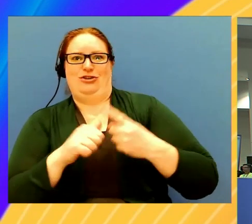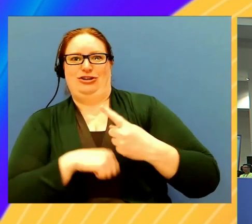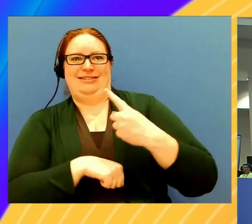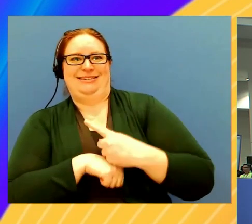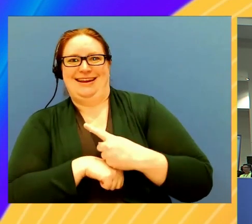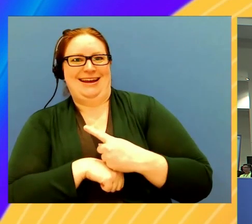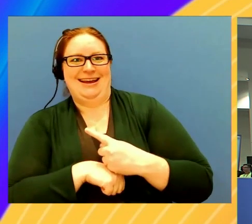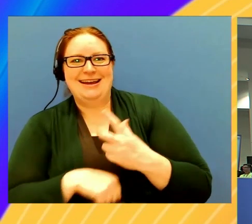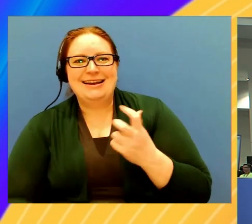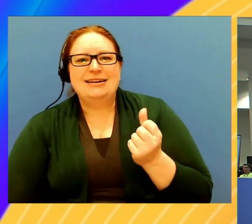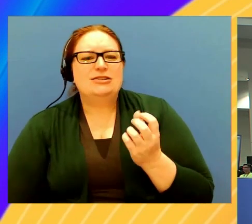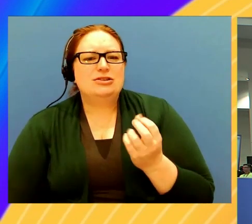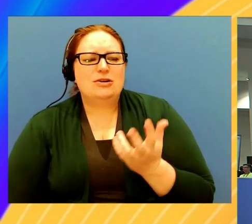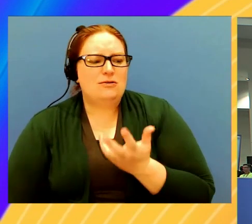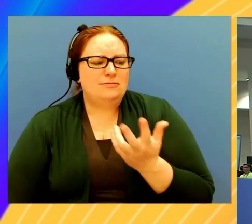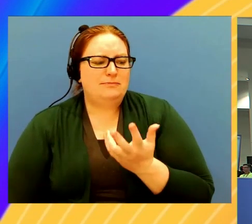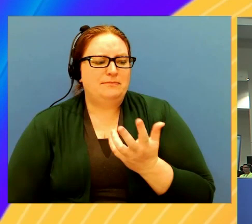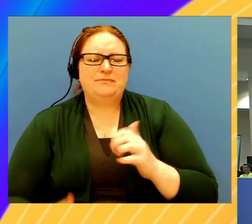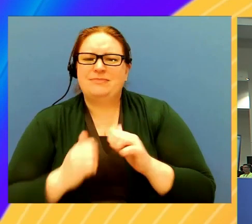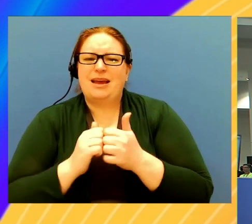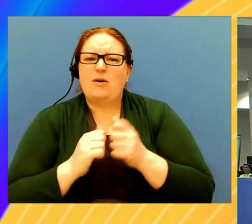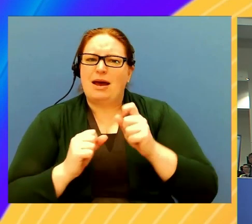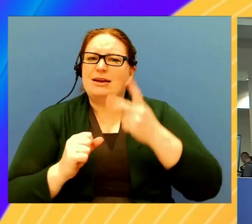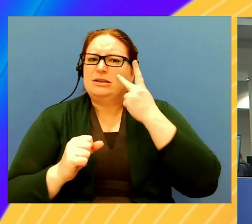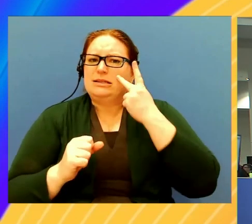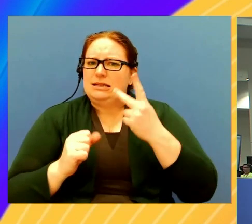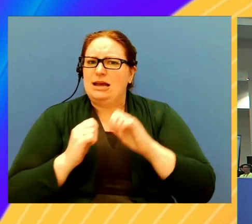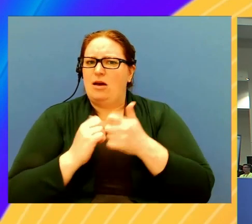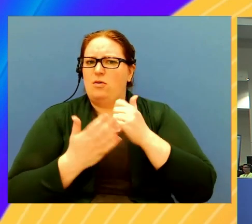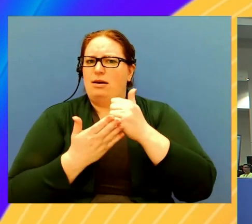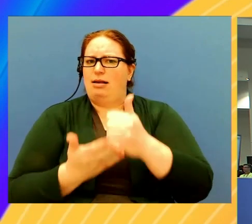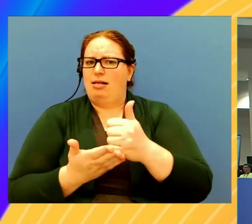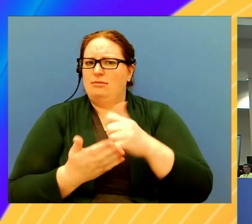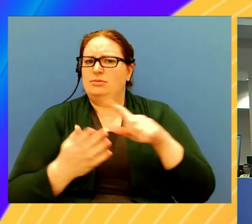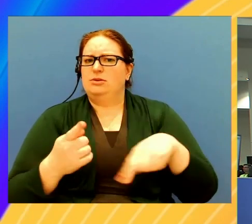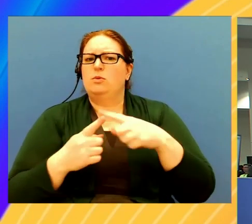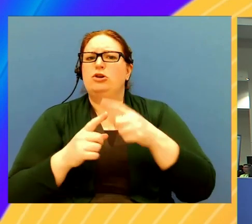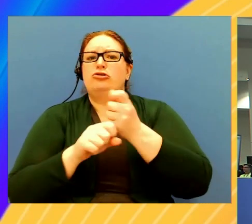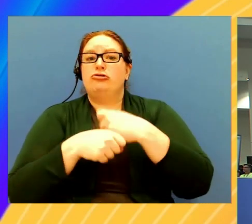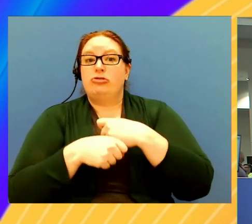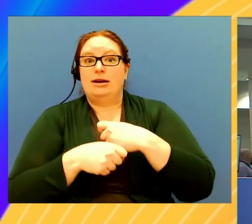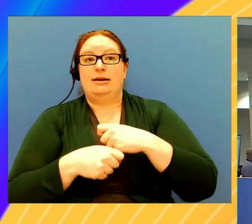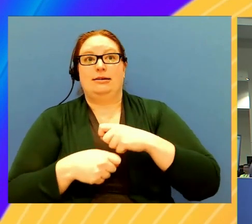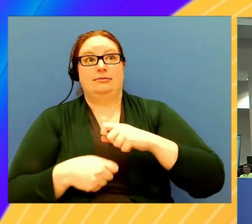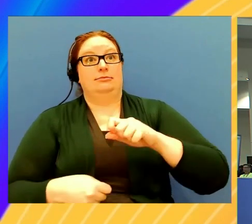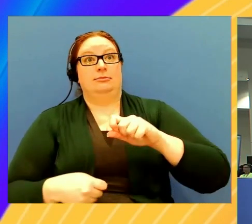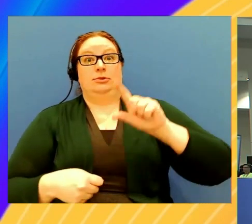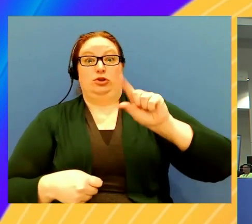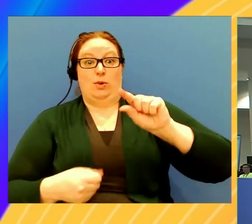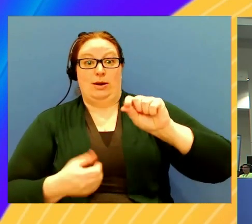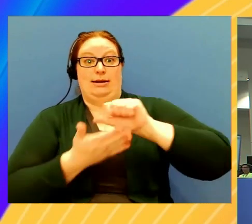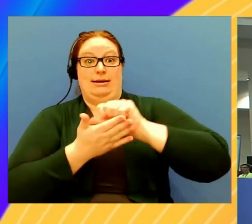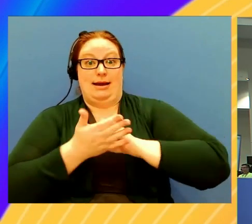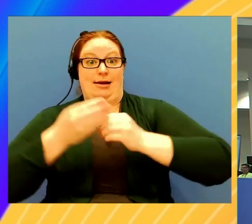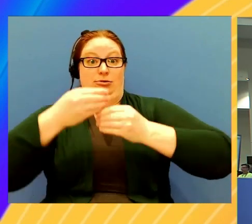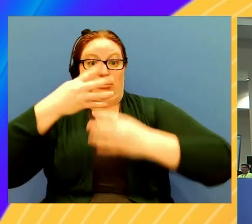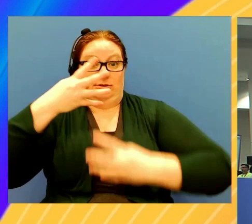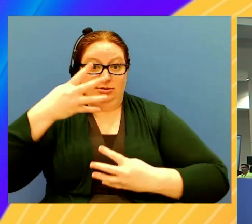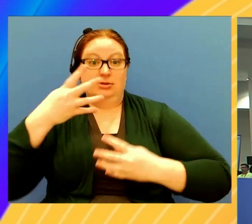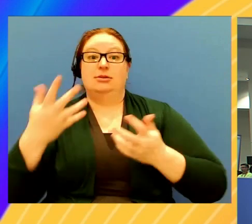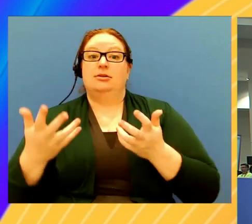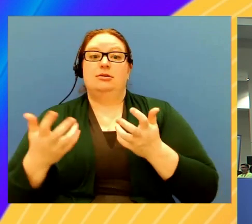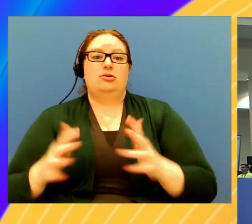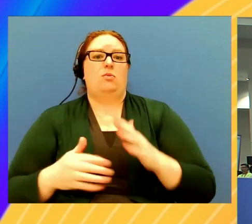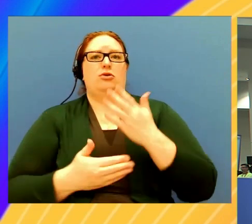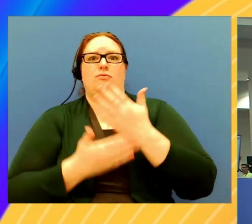this, I could see how this helps when you're creating 20 more accounts and you don't want to manually do all of